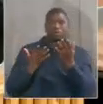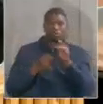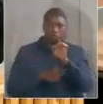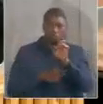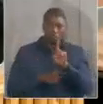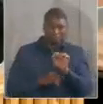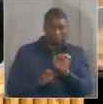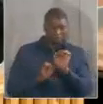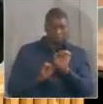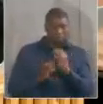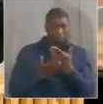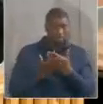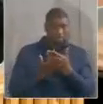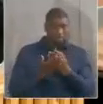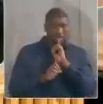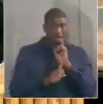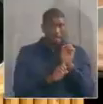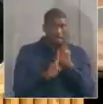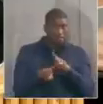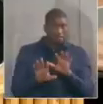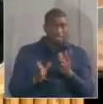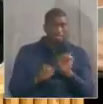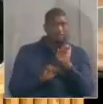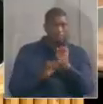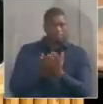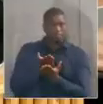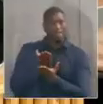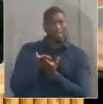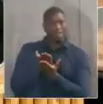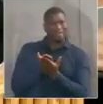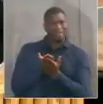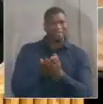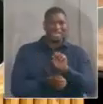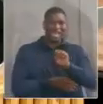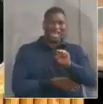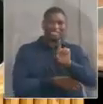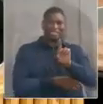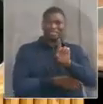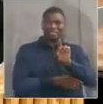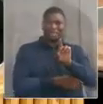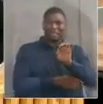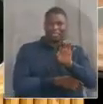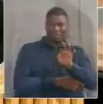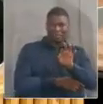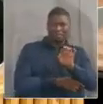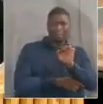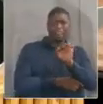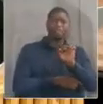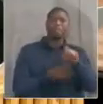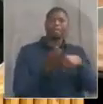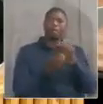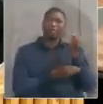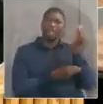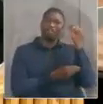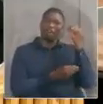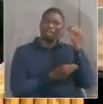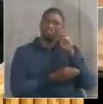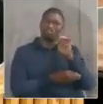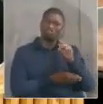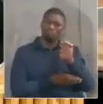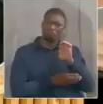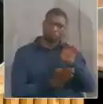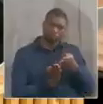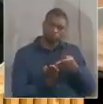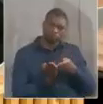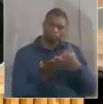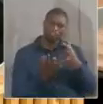answered through your annexure SDK3, which is the information note that